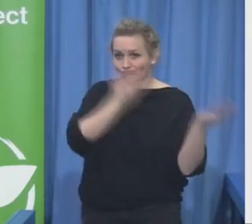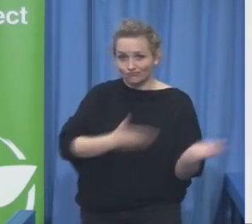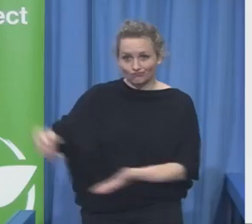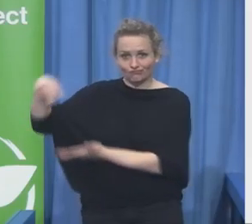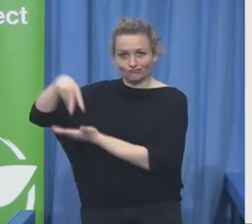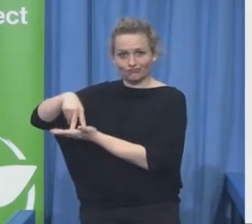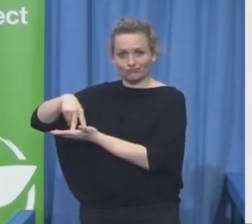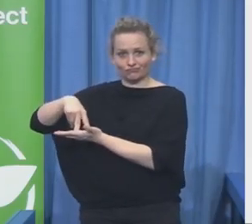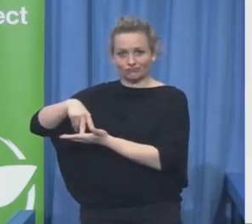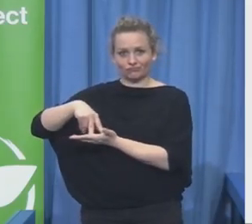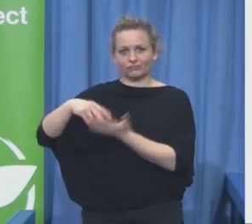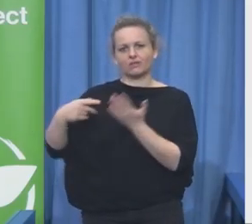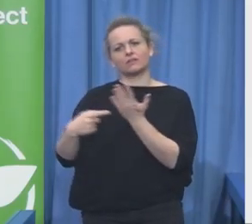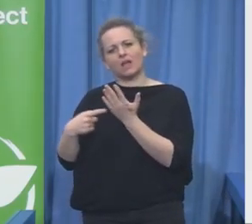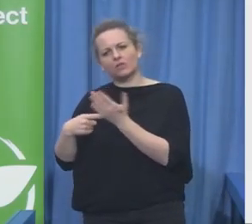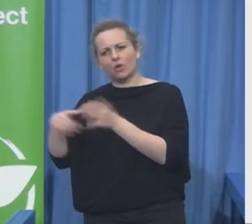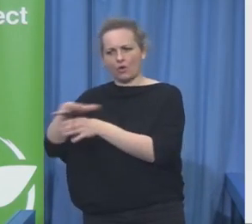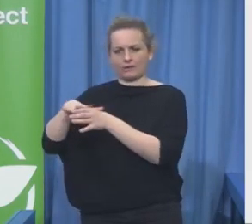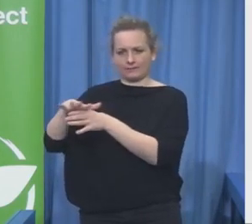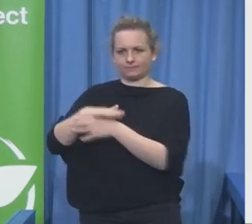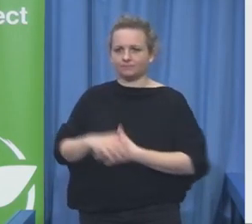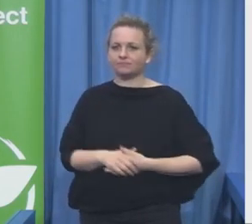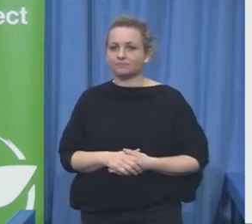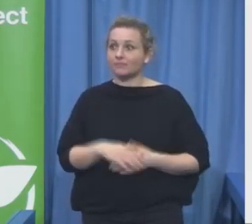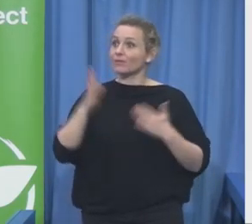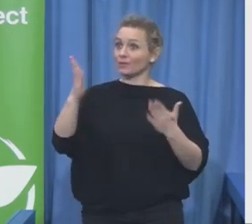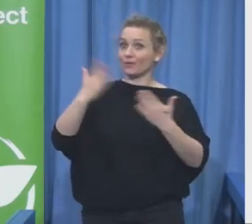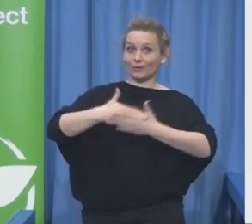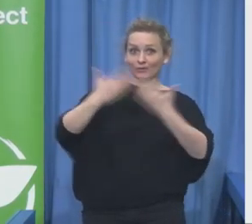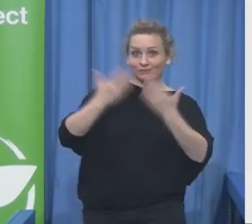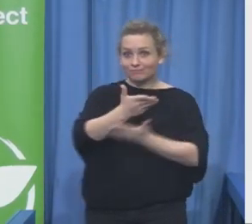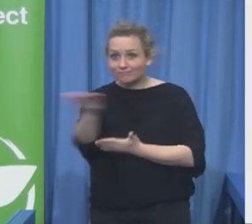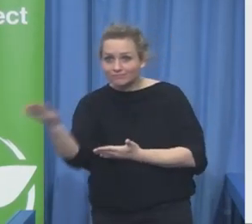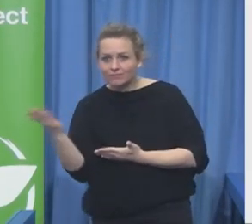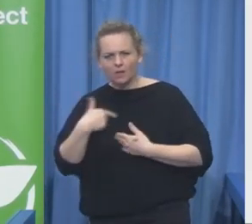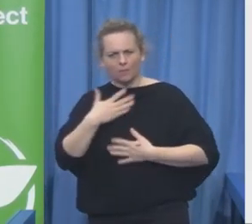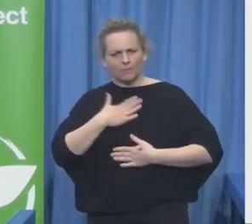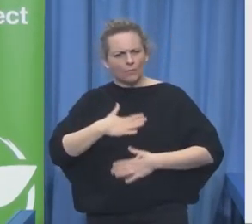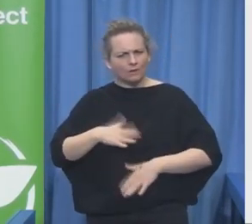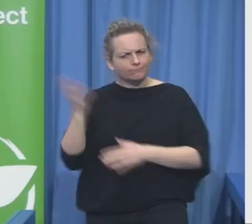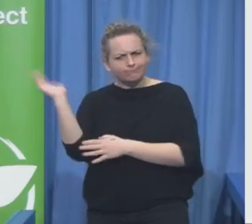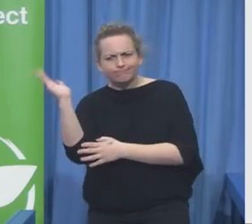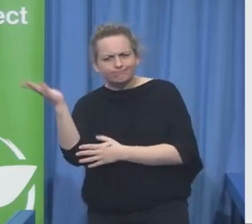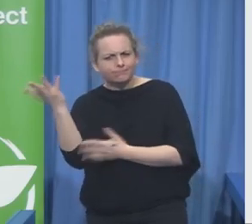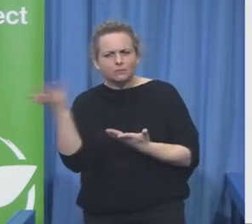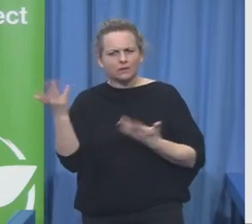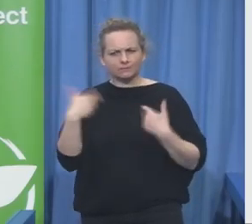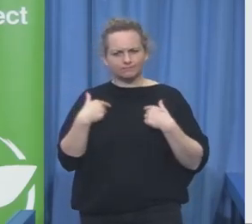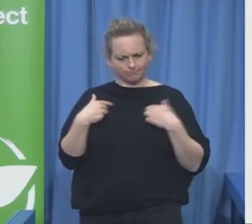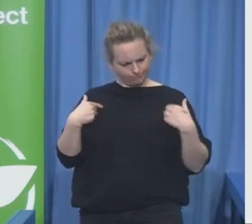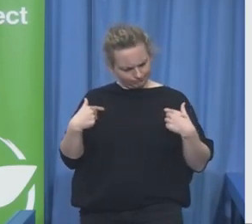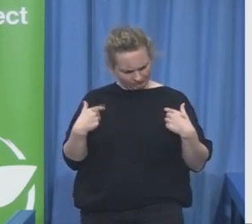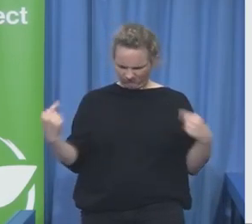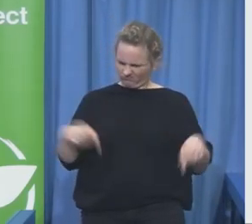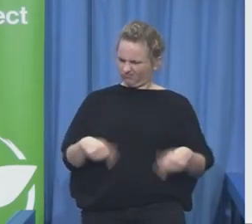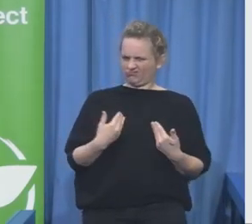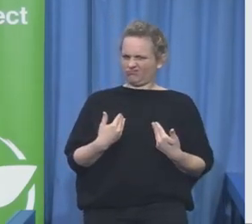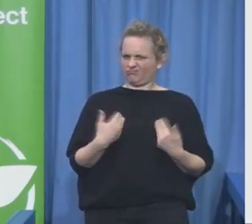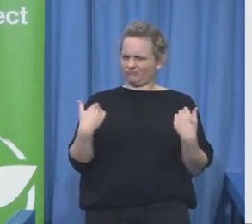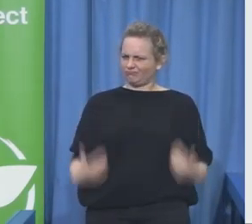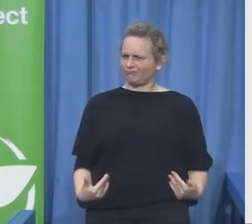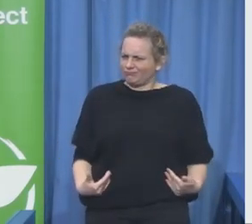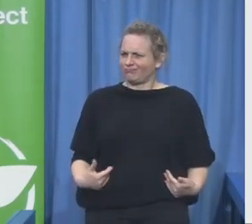Good afternoon. Let me start my story with how I turned up here today. I think it's always interesting to know how do people get into this